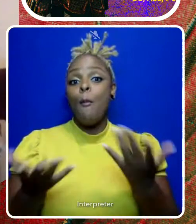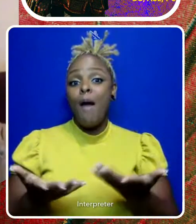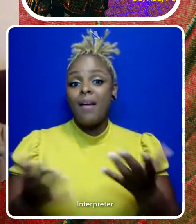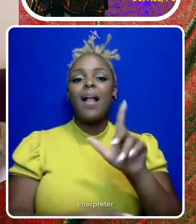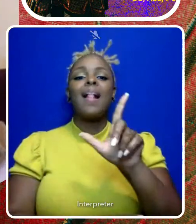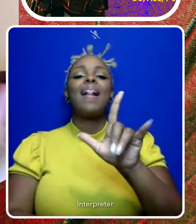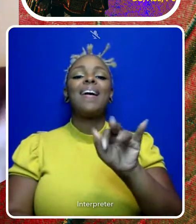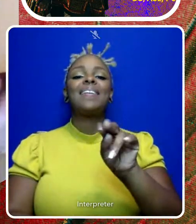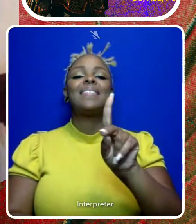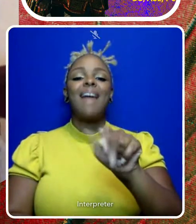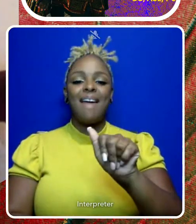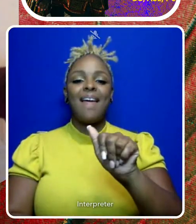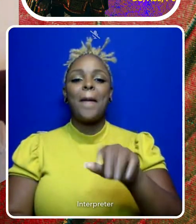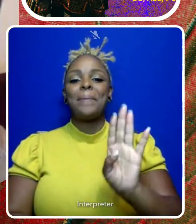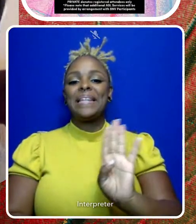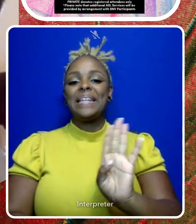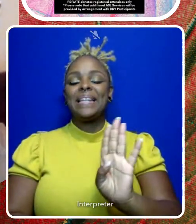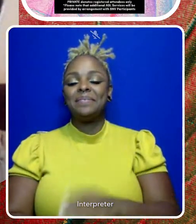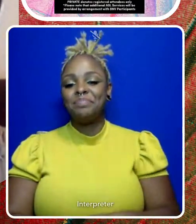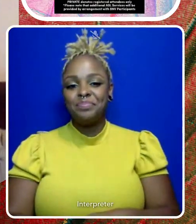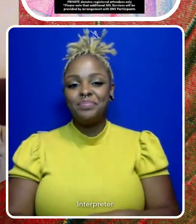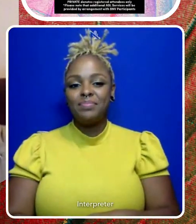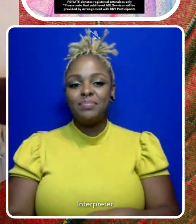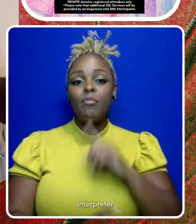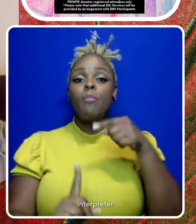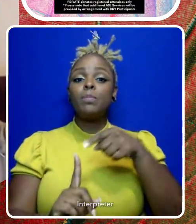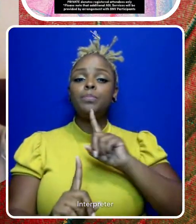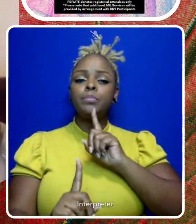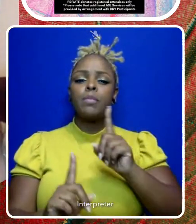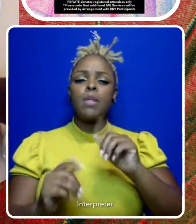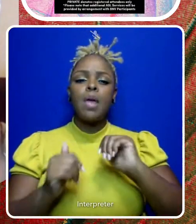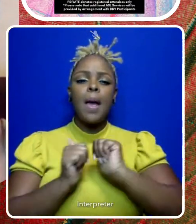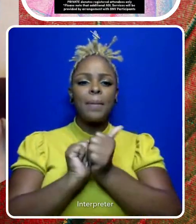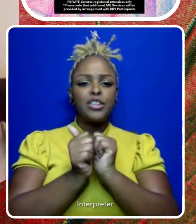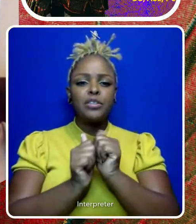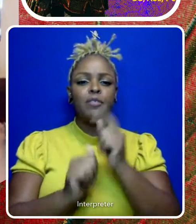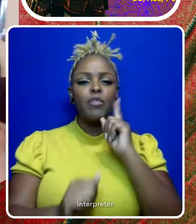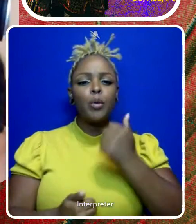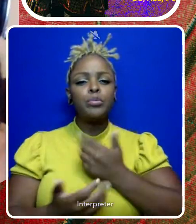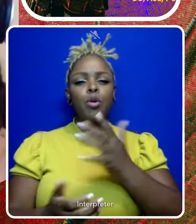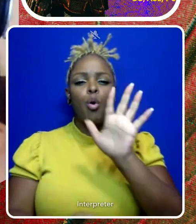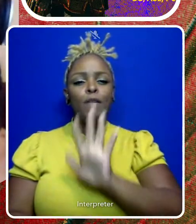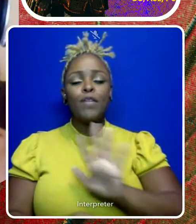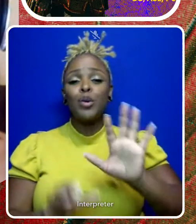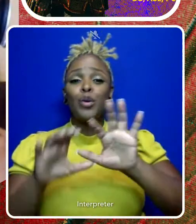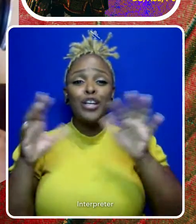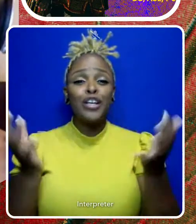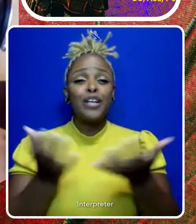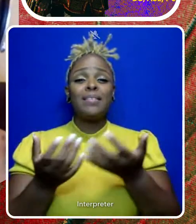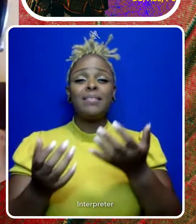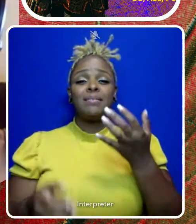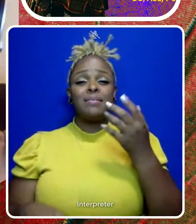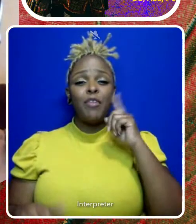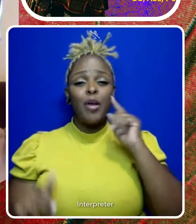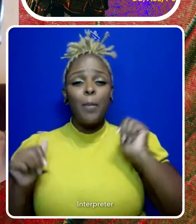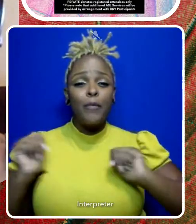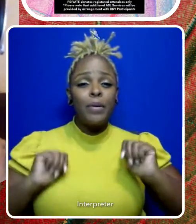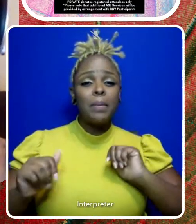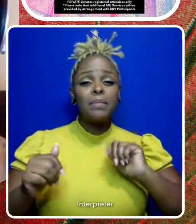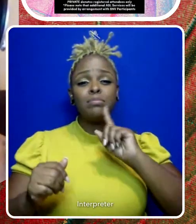poets from around the world perform their work and are judged by members of the audience. Poets have 3 minutes and 30 seconds to